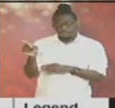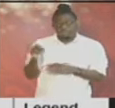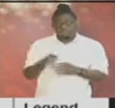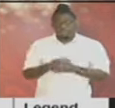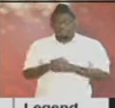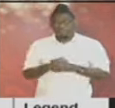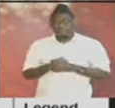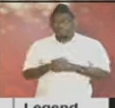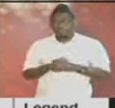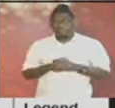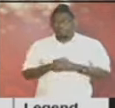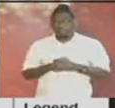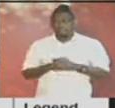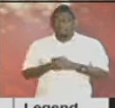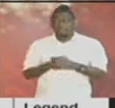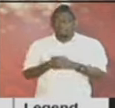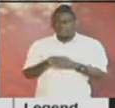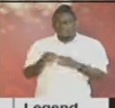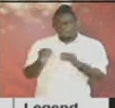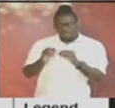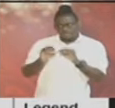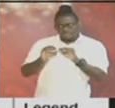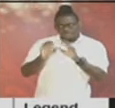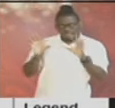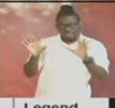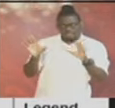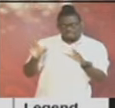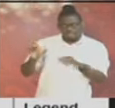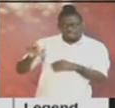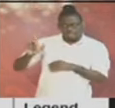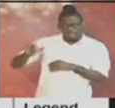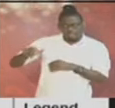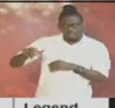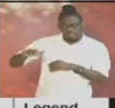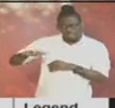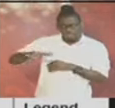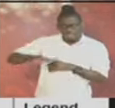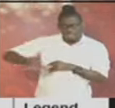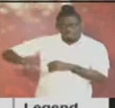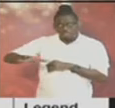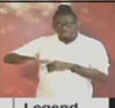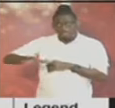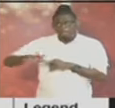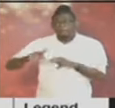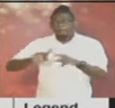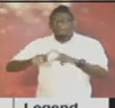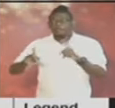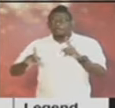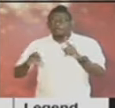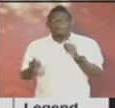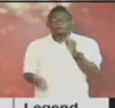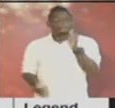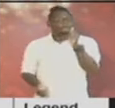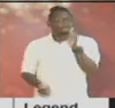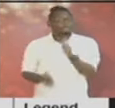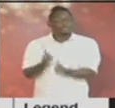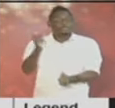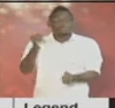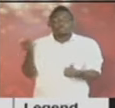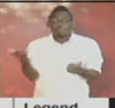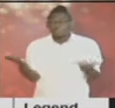that less areas were affected, but the highest number of cases in any of these areas